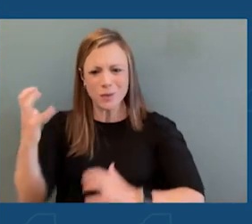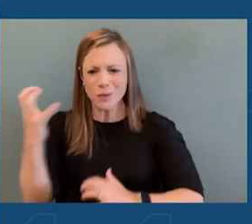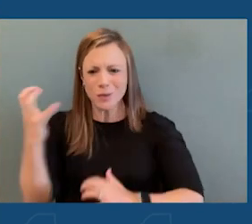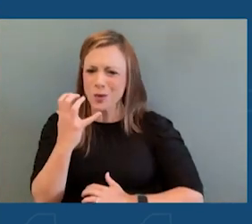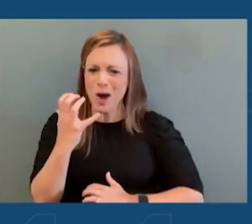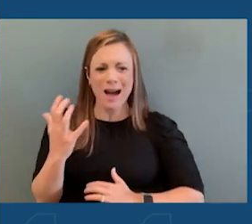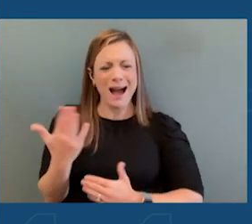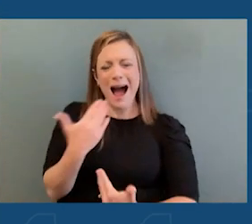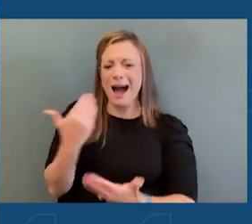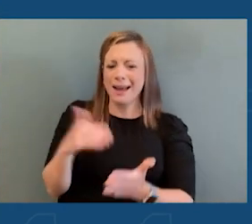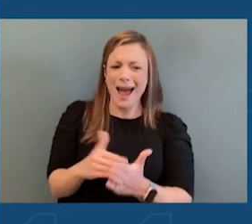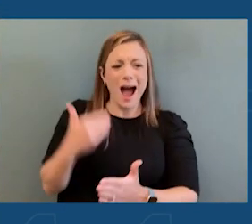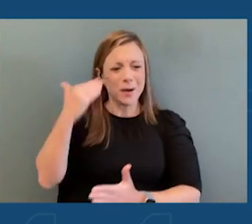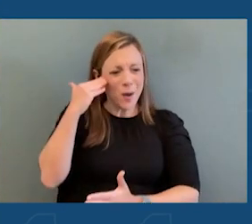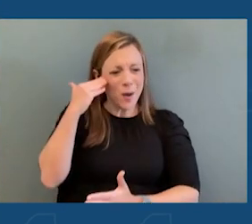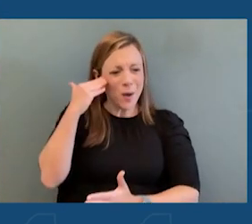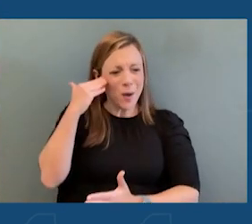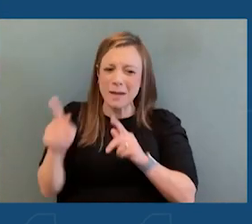record.